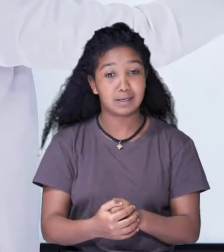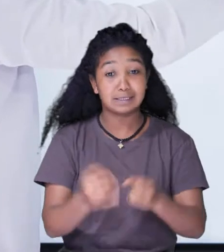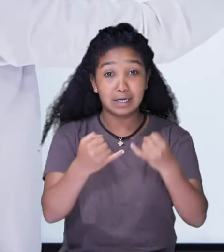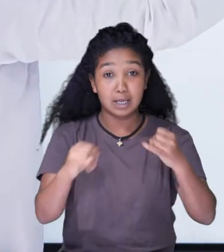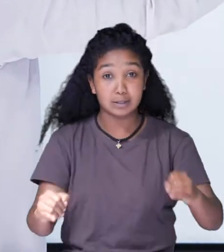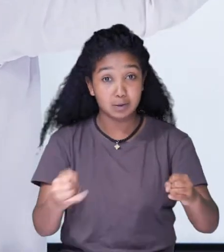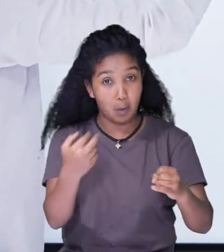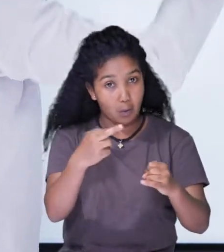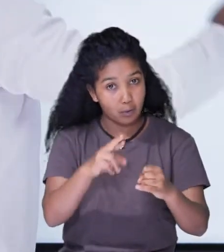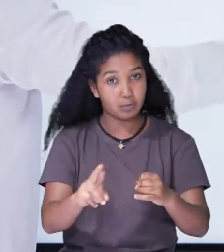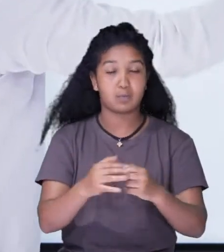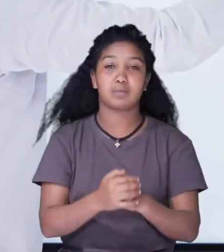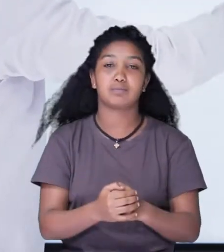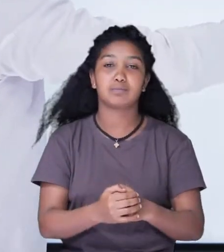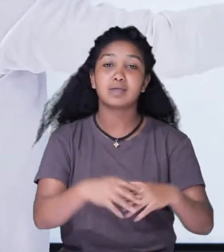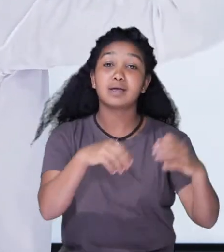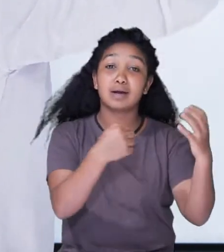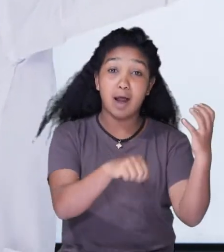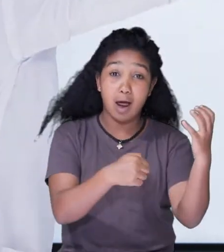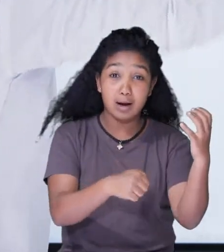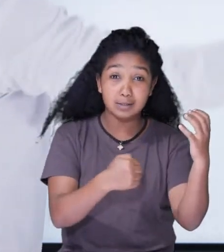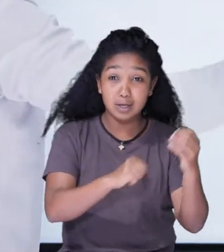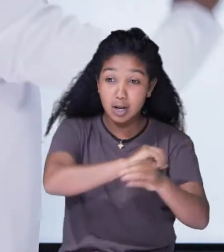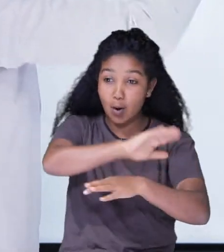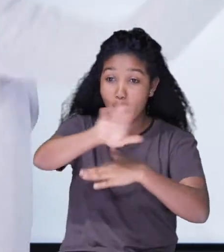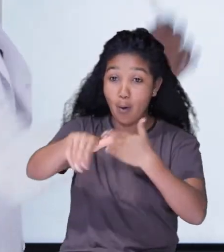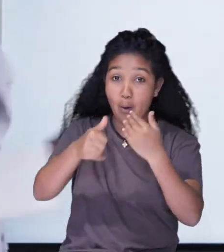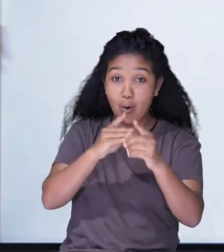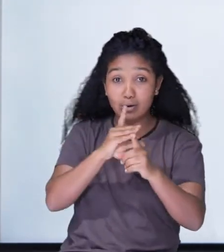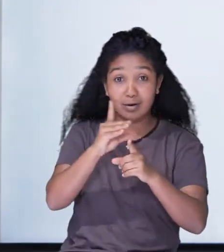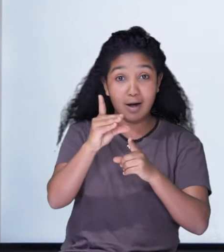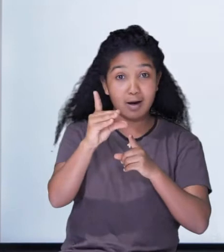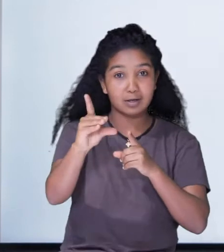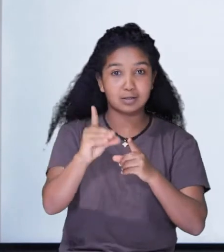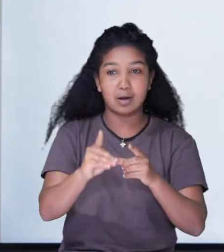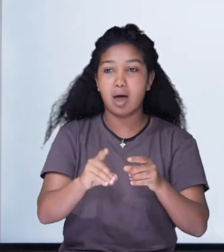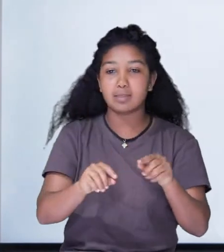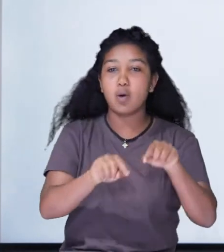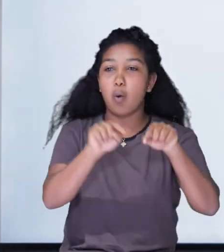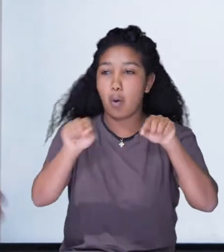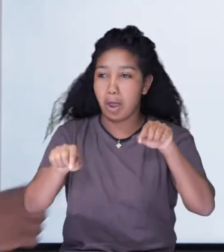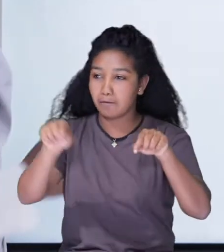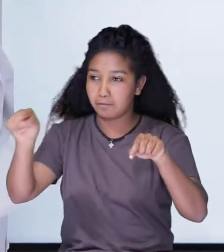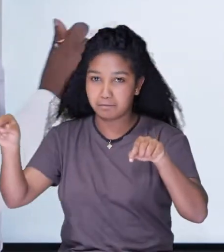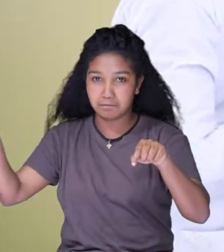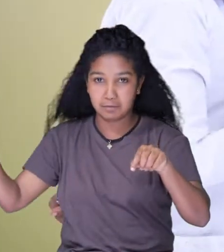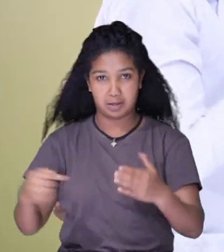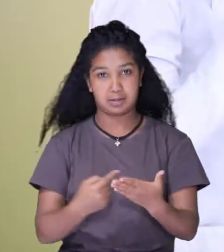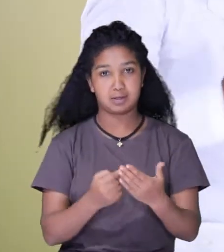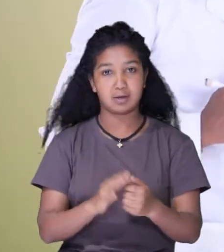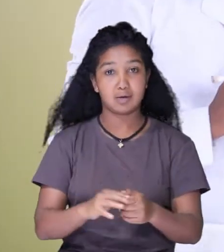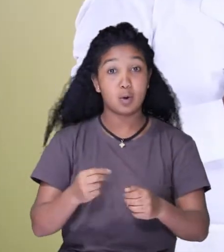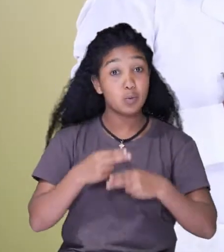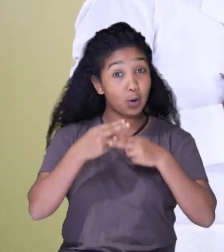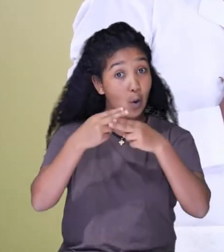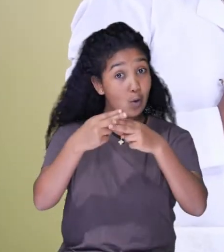strings or crowds in all directions as a wave. So we